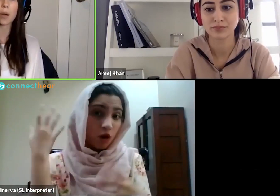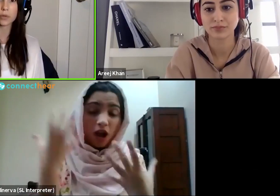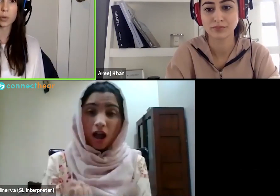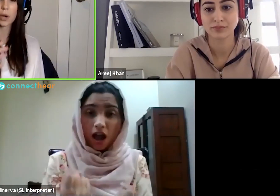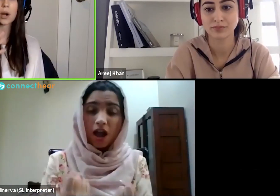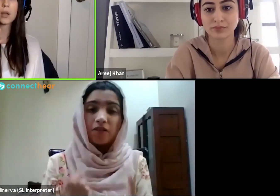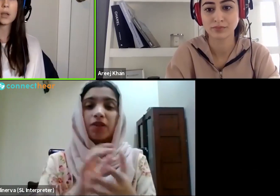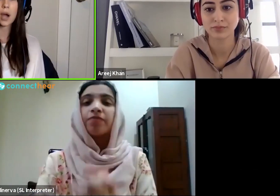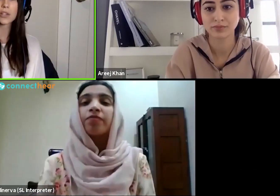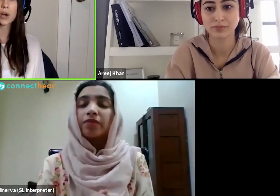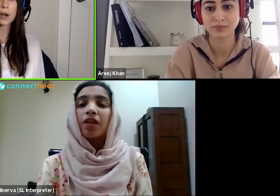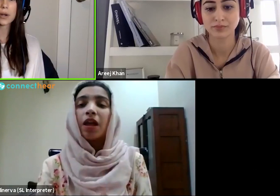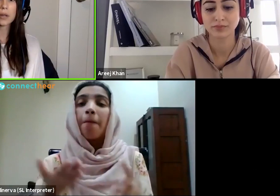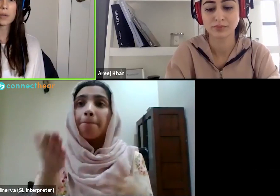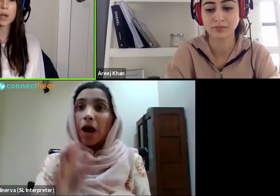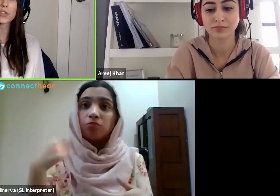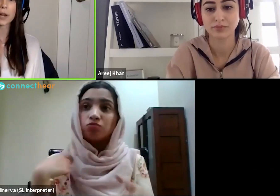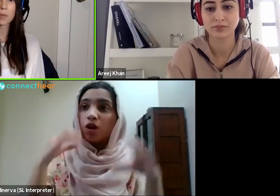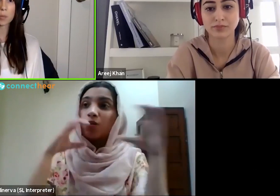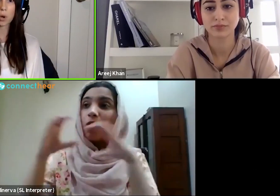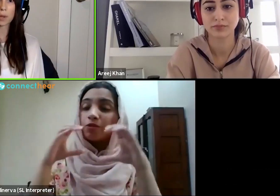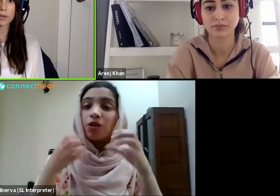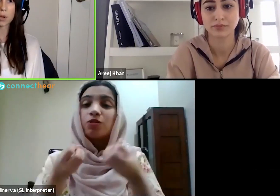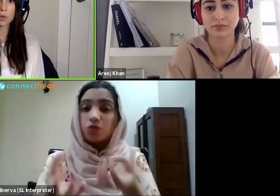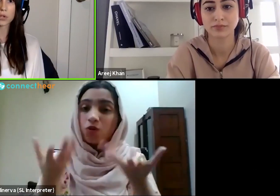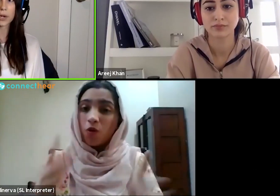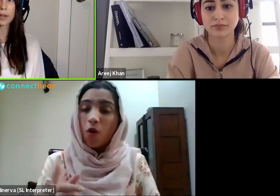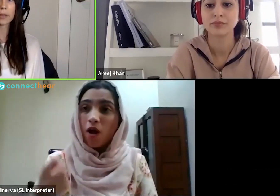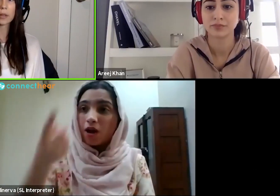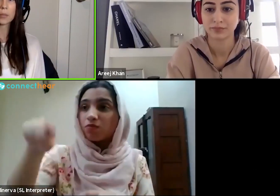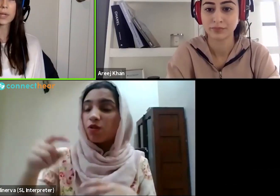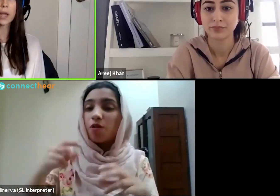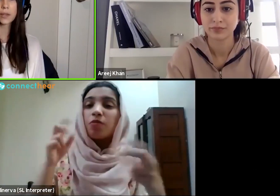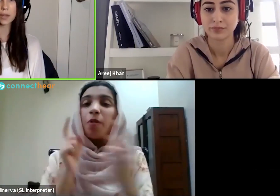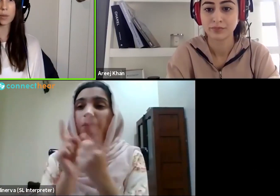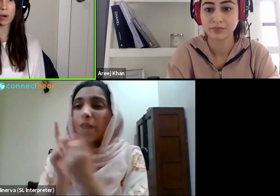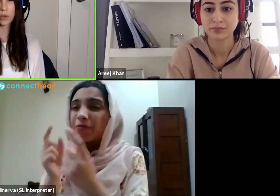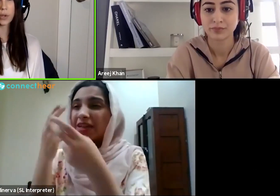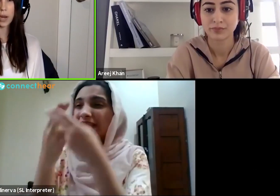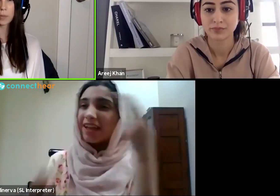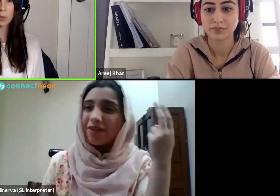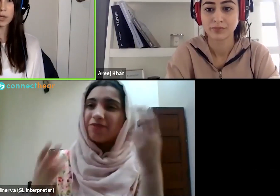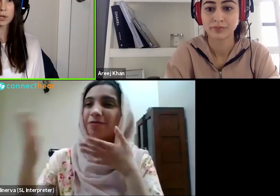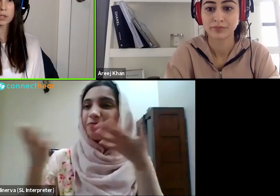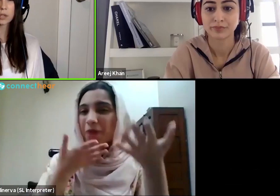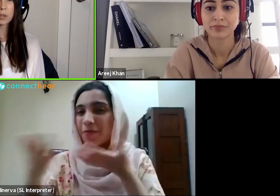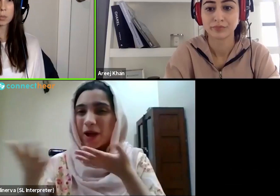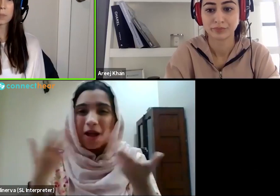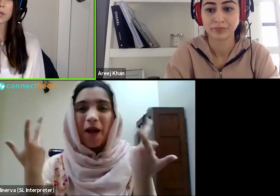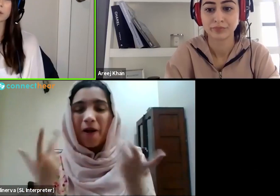So that was where I started understanding a bit more about deaf culture. And because they were also kind of in